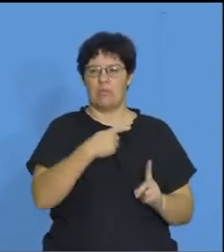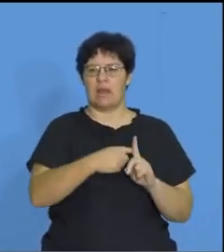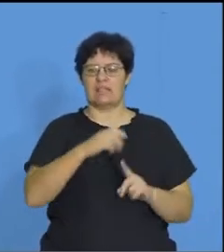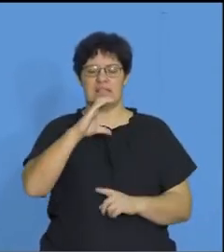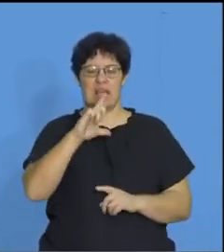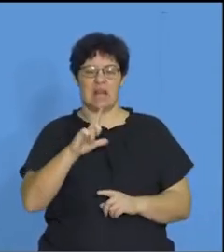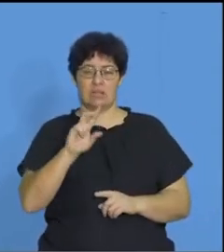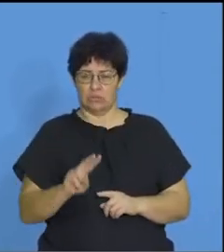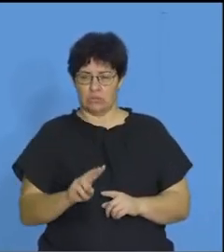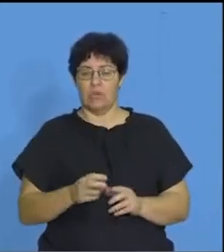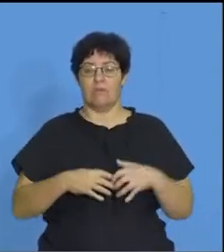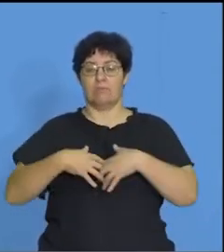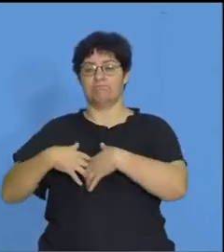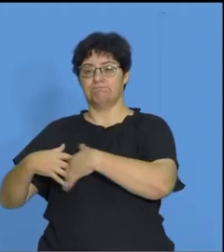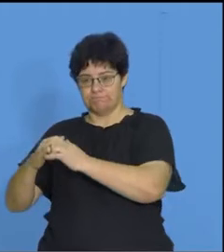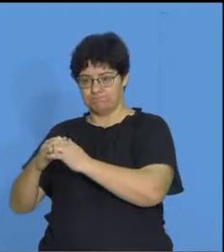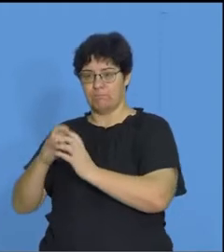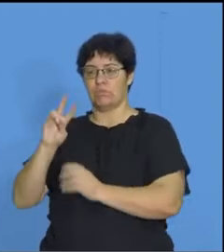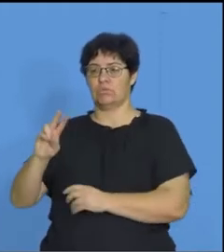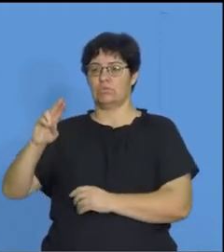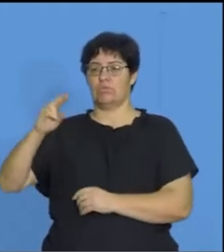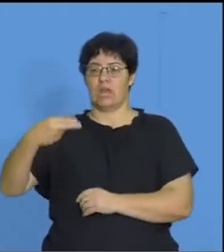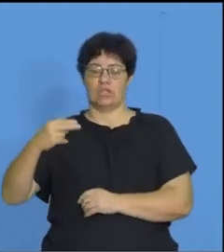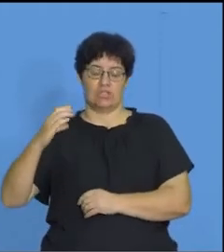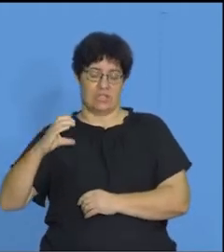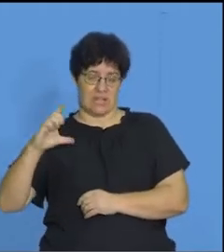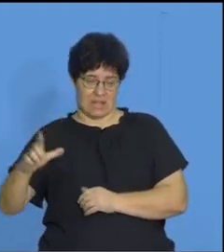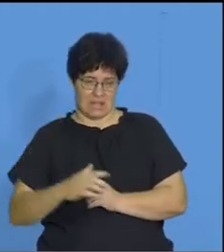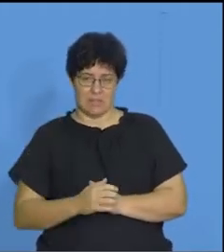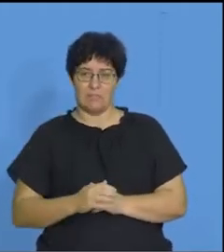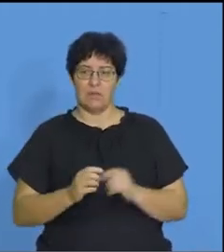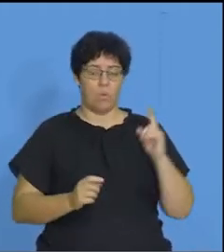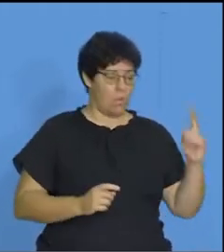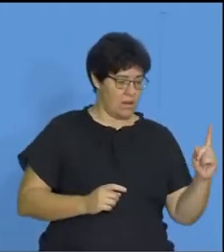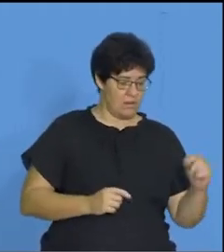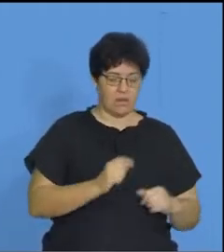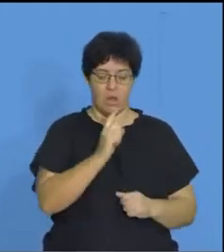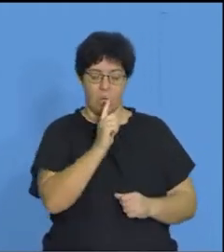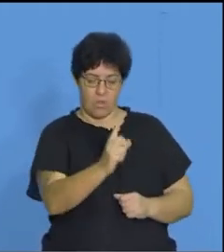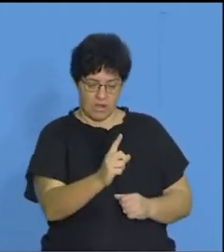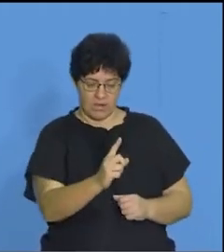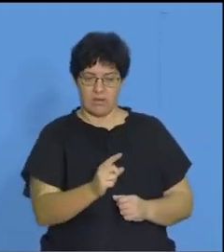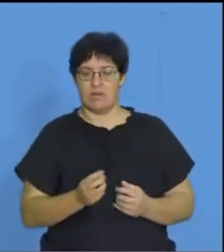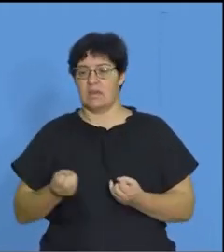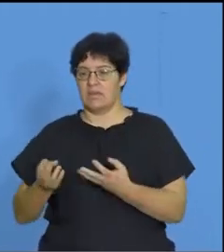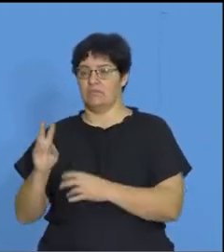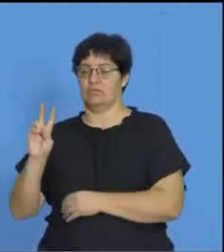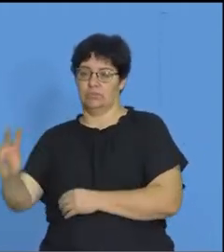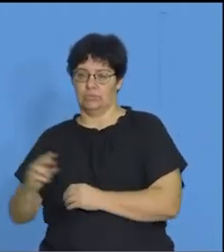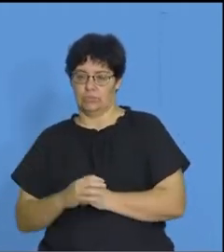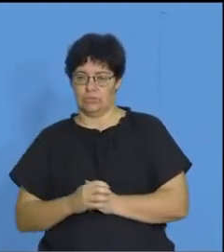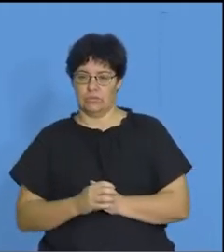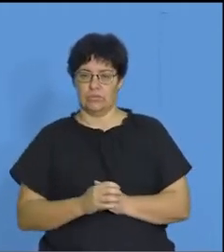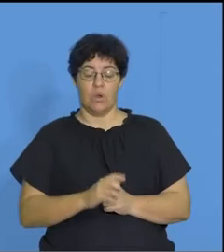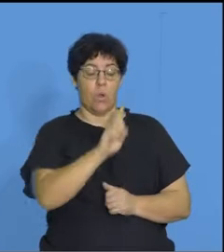form hydrogen chloride, the stoichiometric ratio is 1:1:2. It means a mole of hydrogen